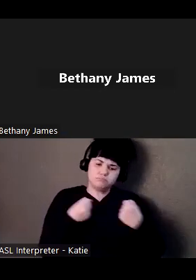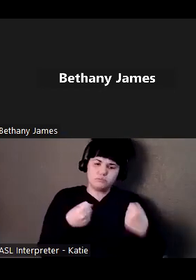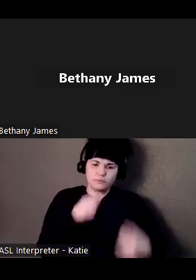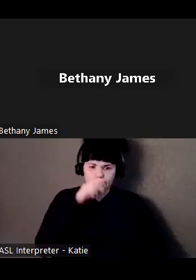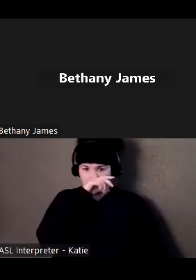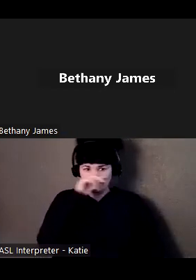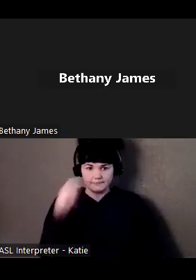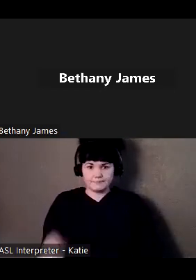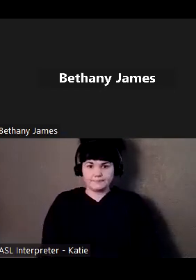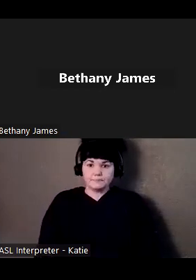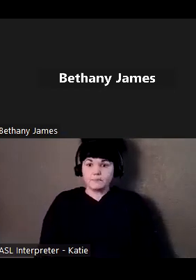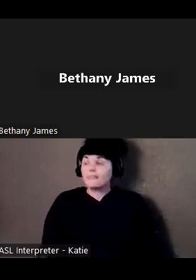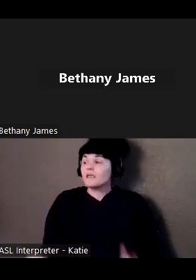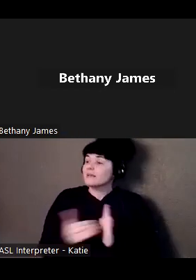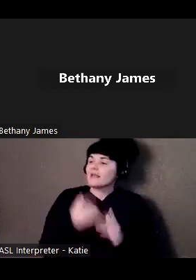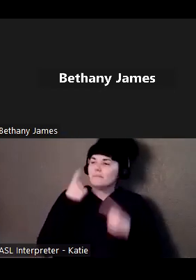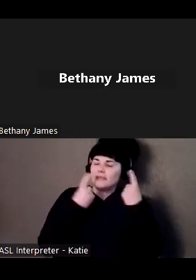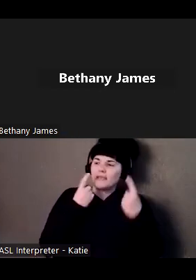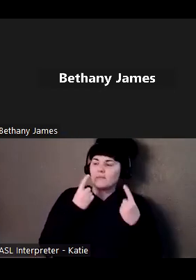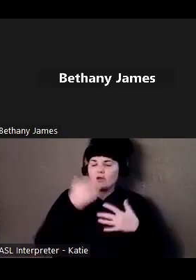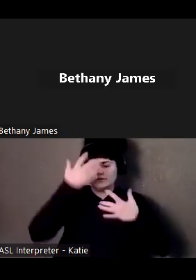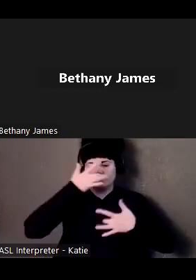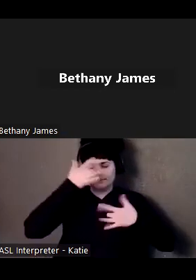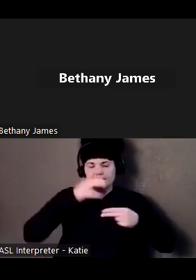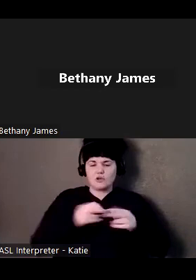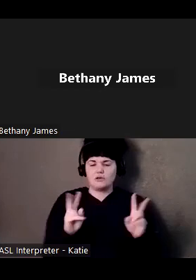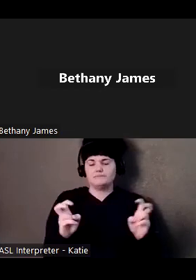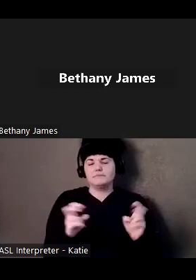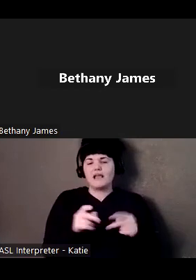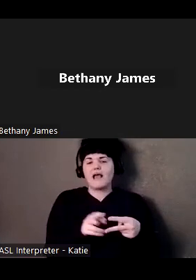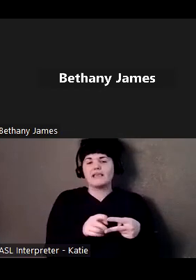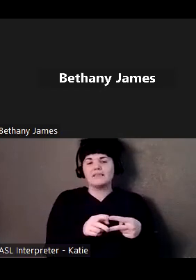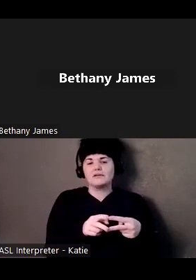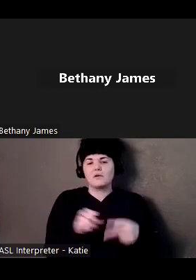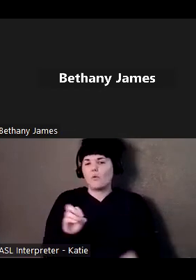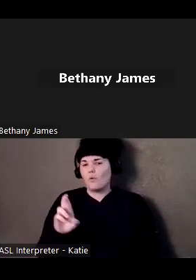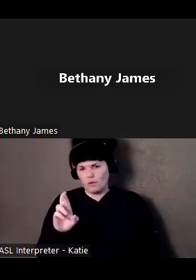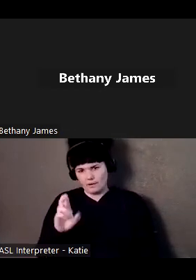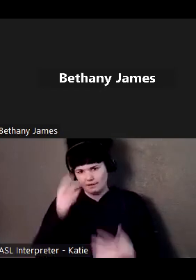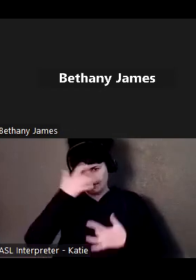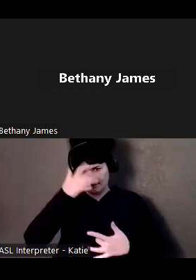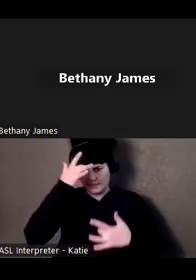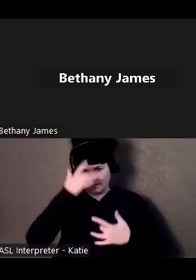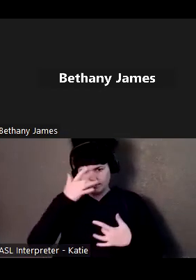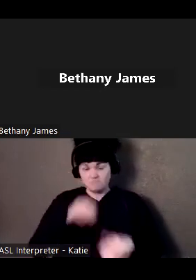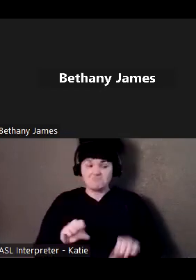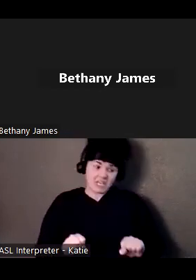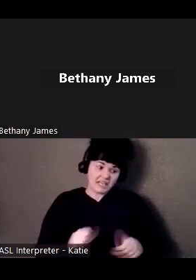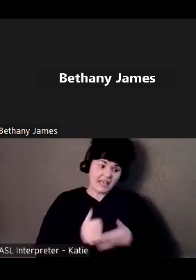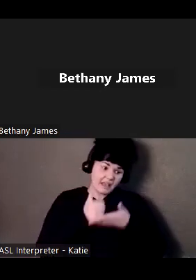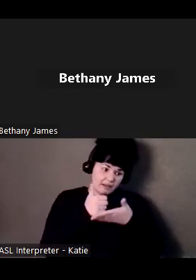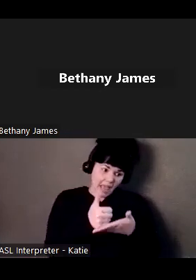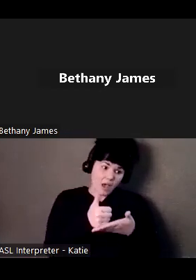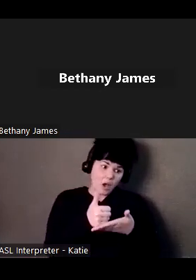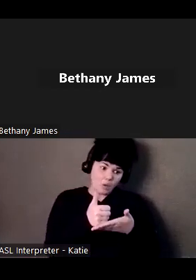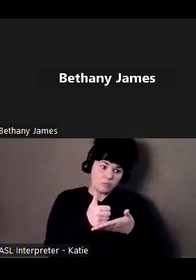of that either or disease where it could be helpful up to a point, but then taken to an